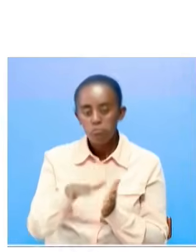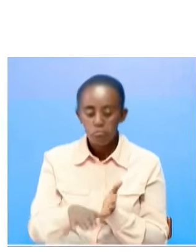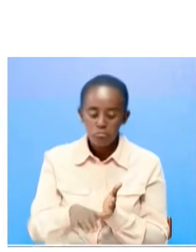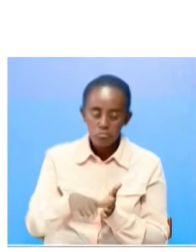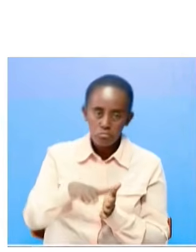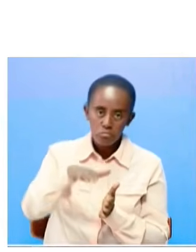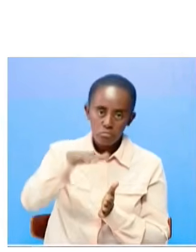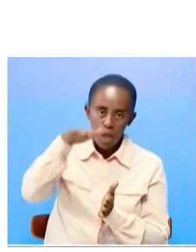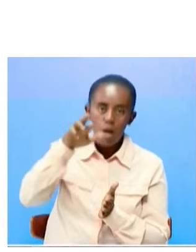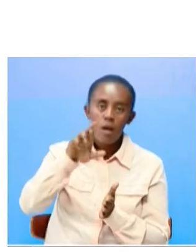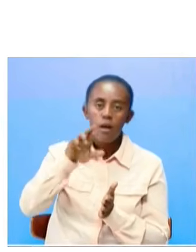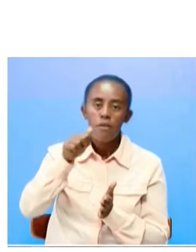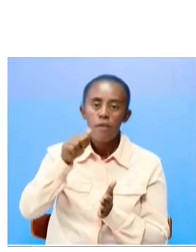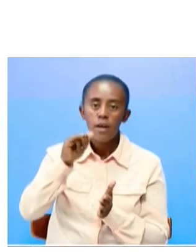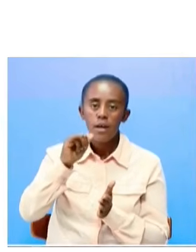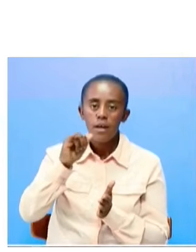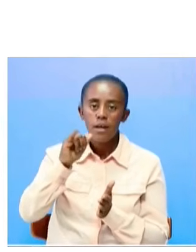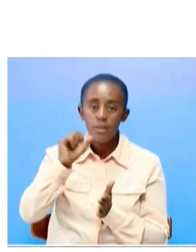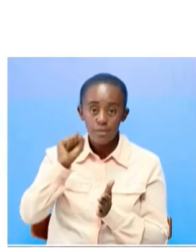raised